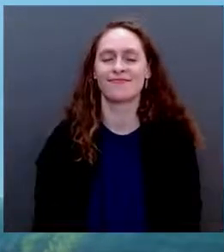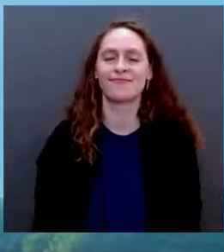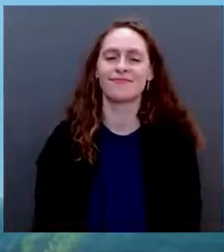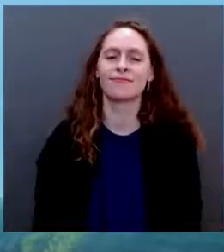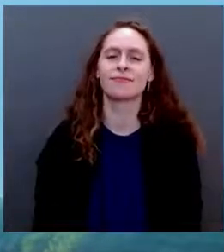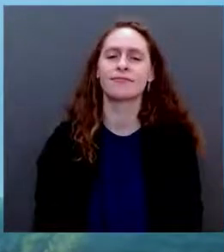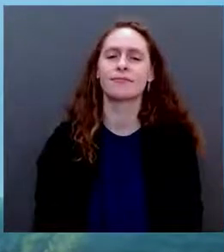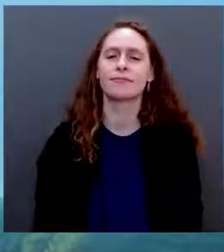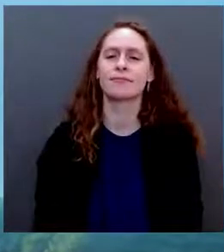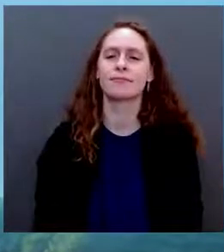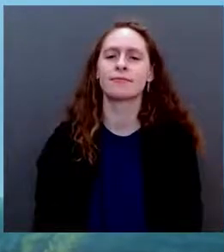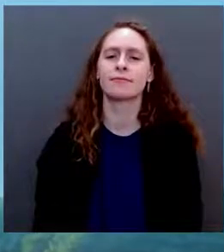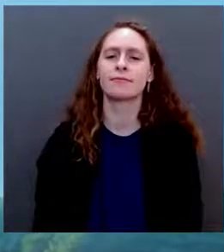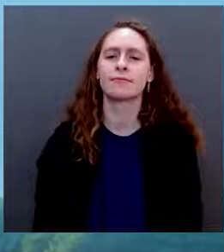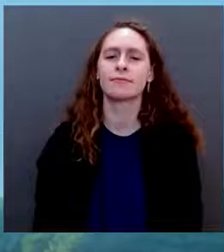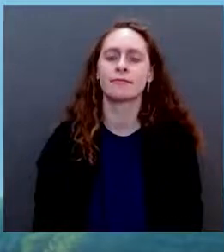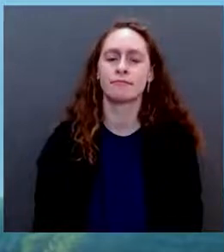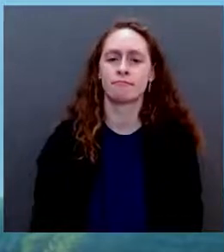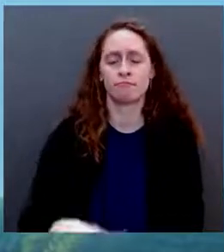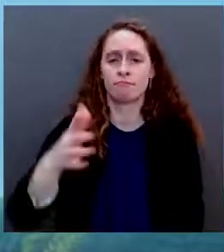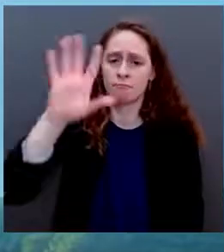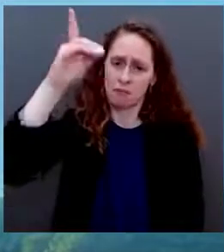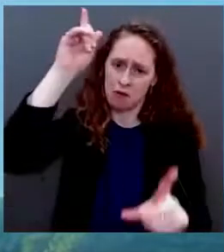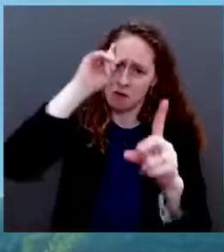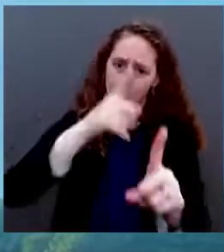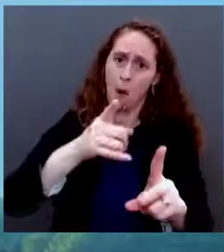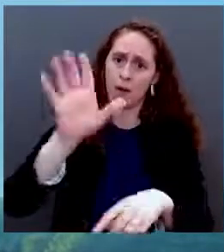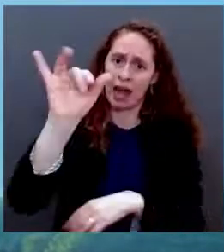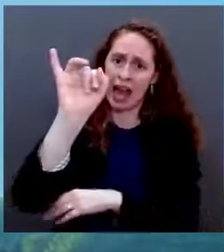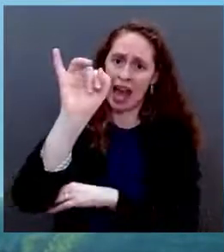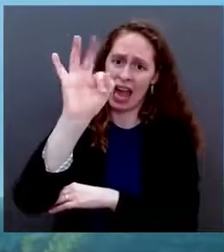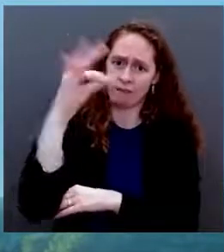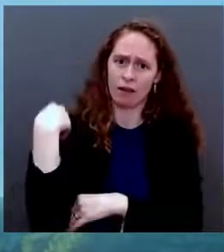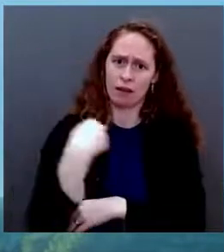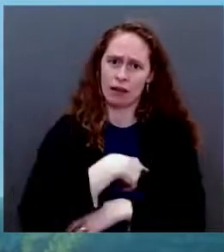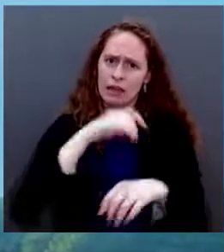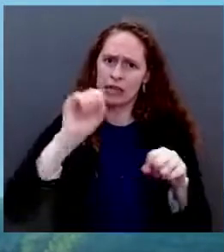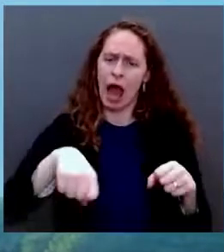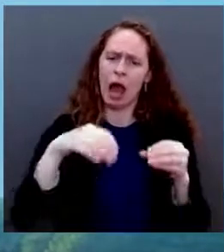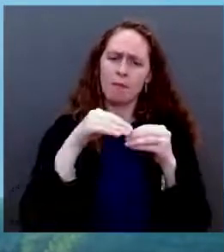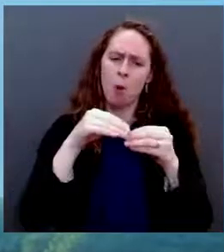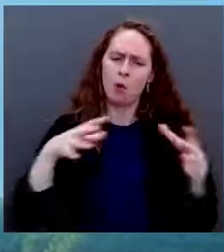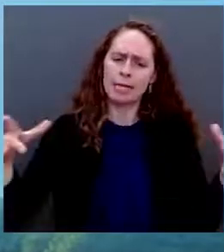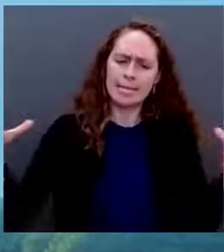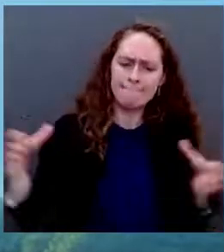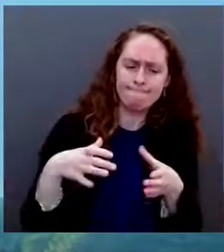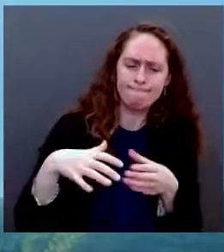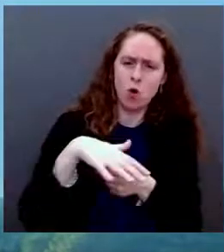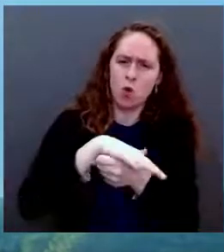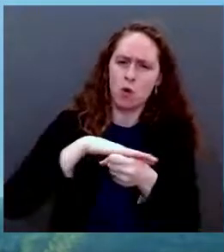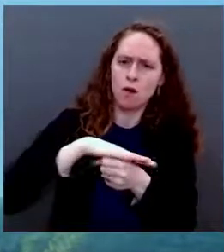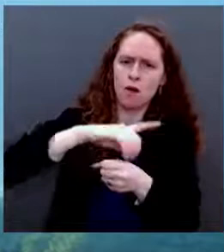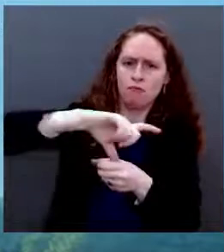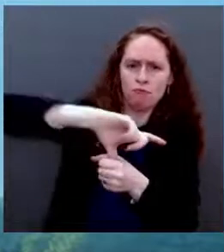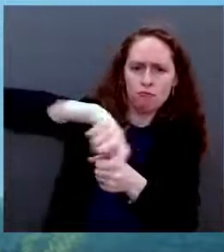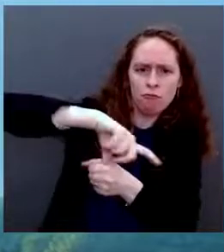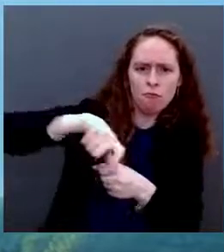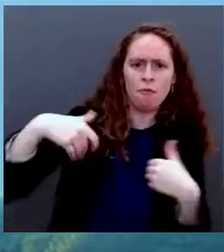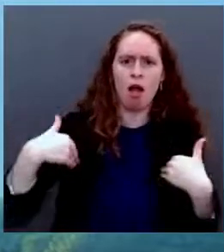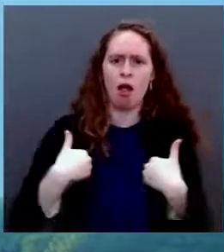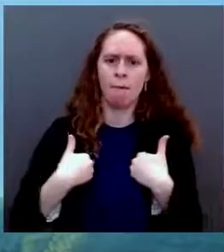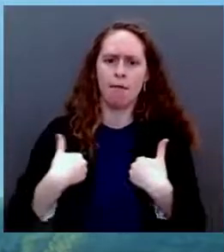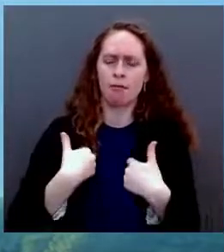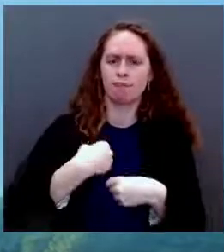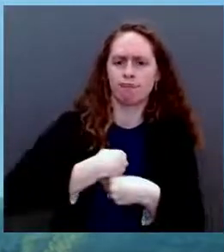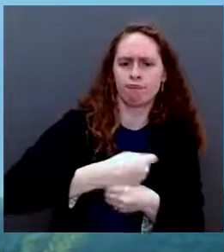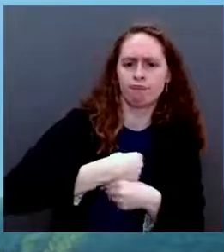a more local level, we can retain more of that retail food dollar at our farm gates, at our